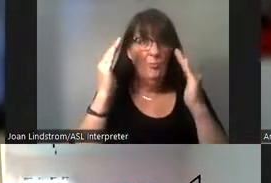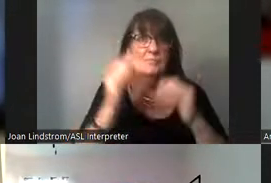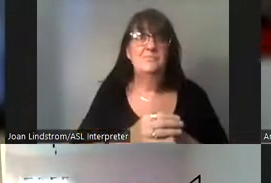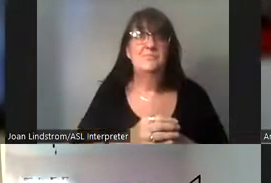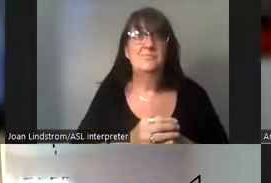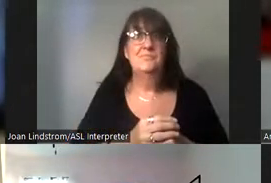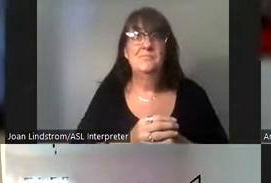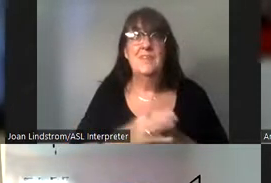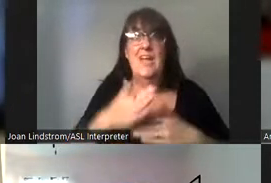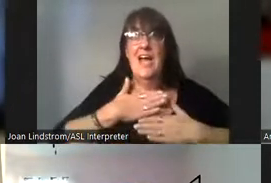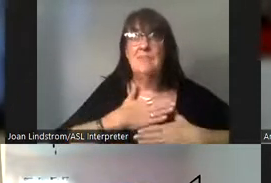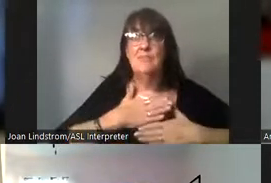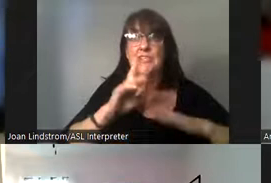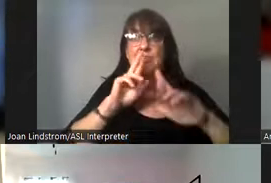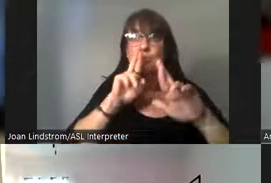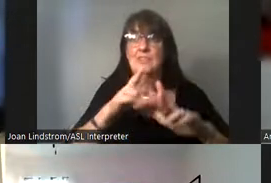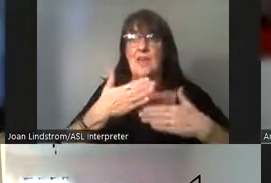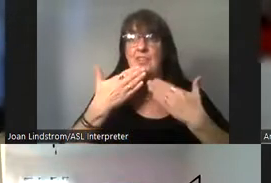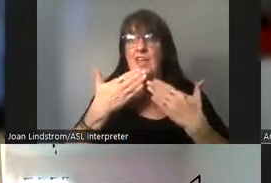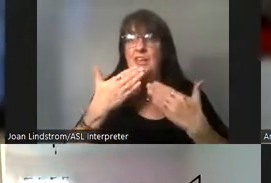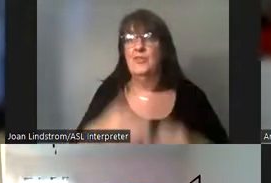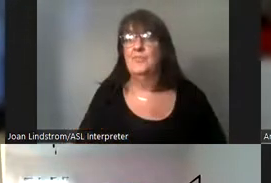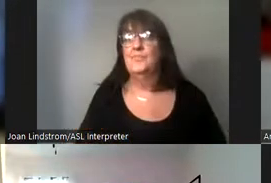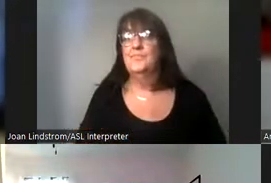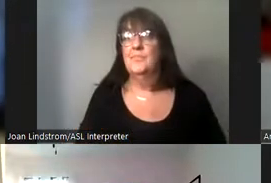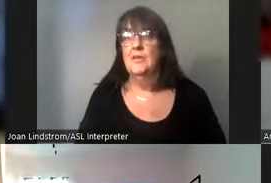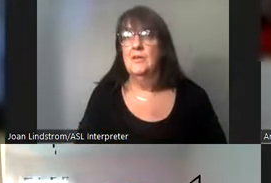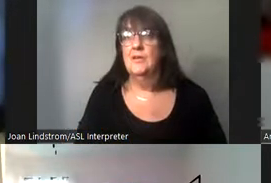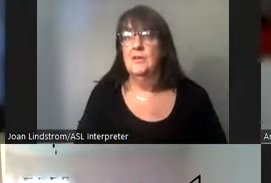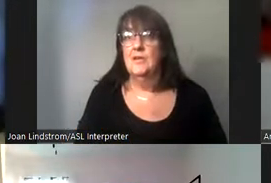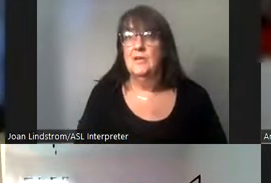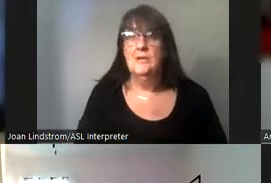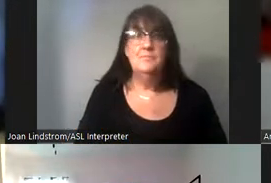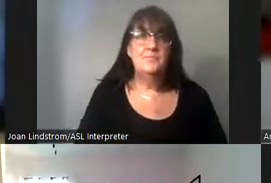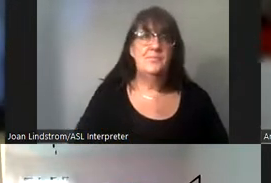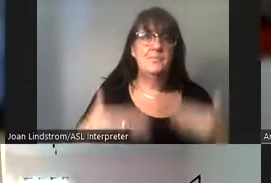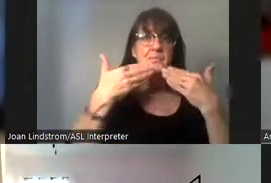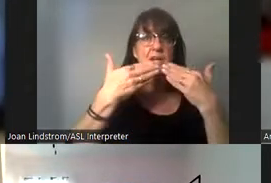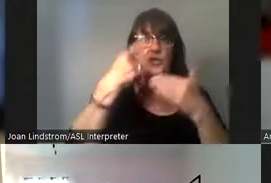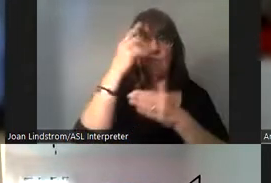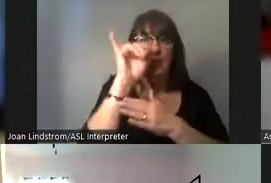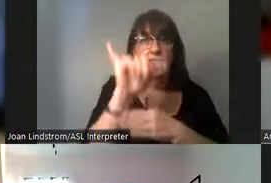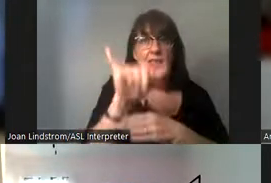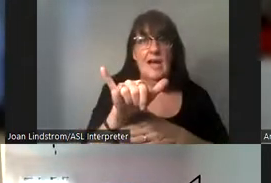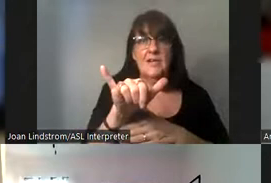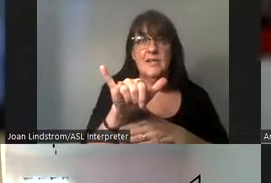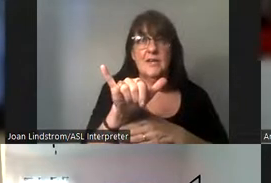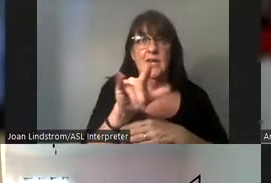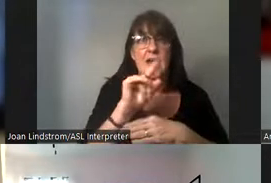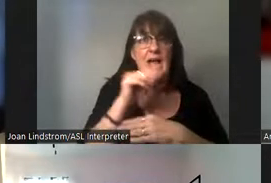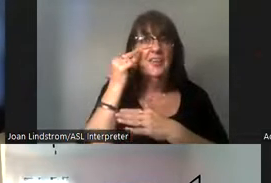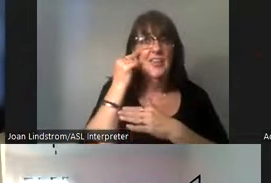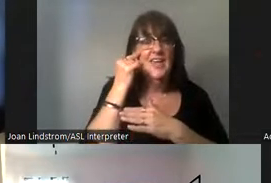I appreciate the response. Thank you so much. Oh, sure. Sure. And thank you for that. And I'm thinking back